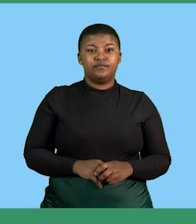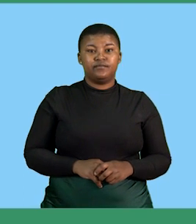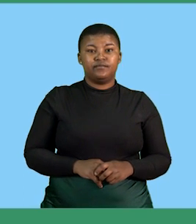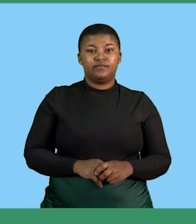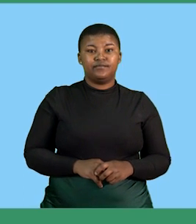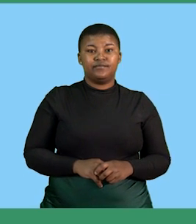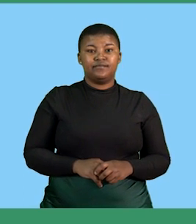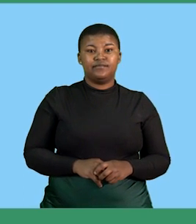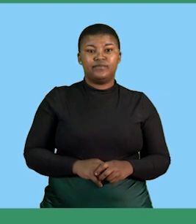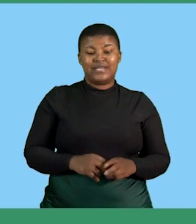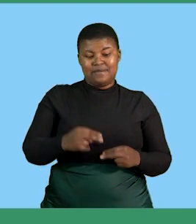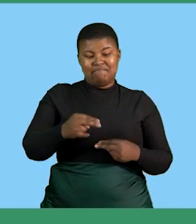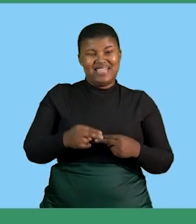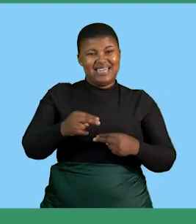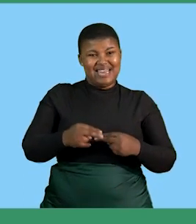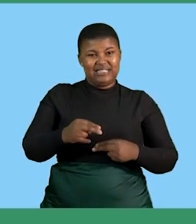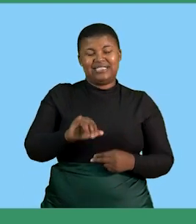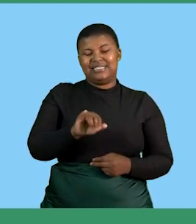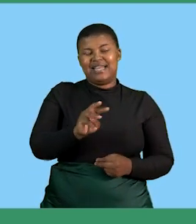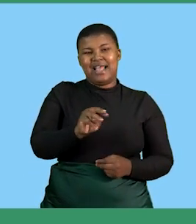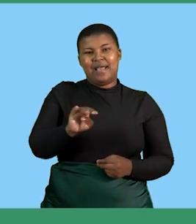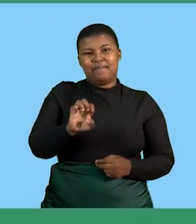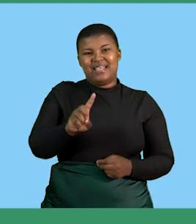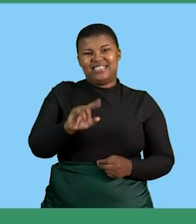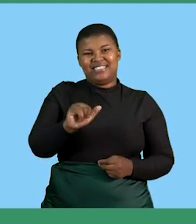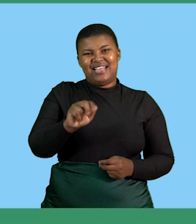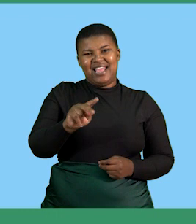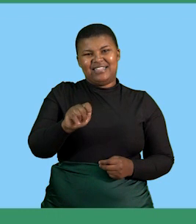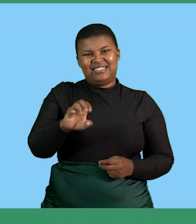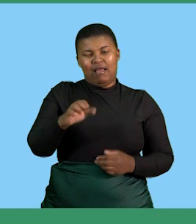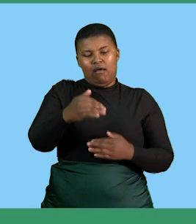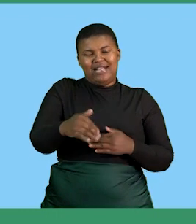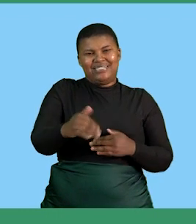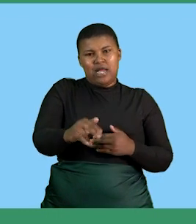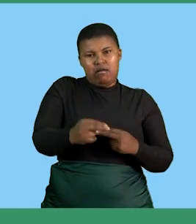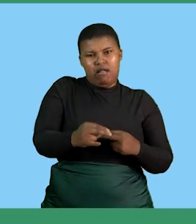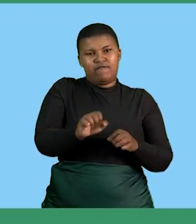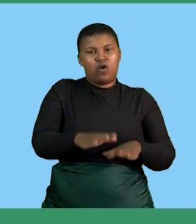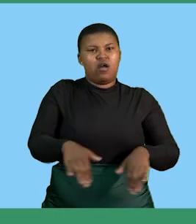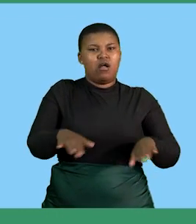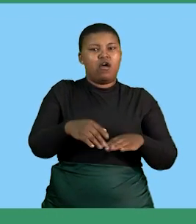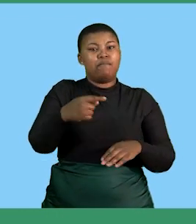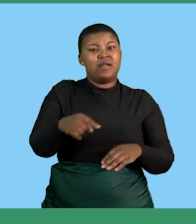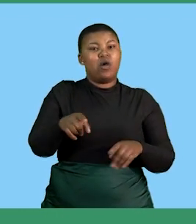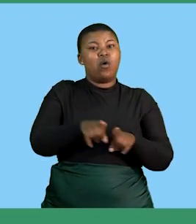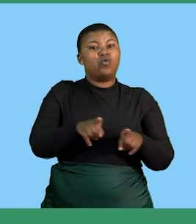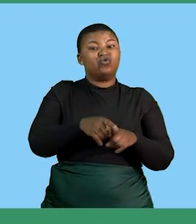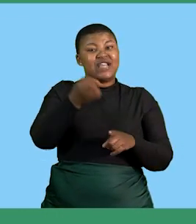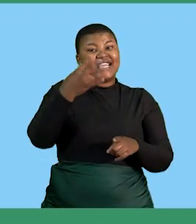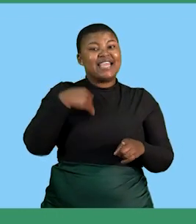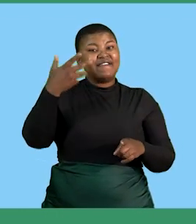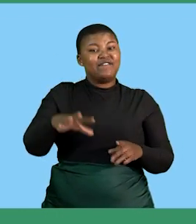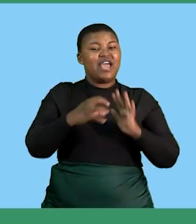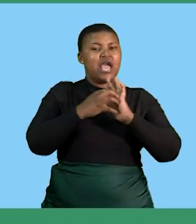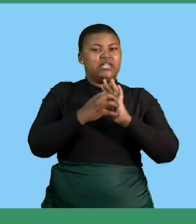the immediate external environment of a business. And then it continues by giving us an